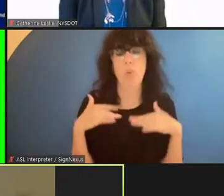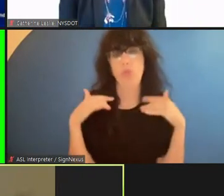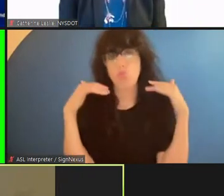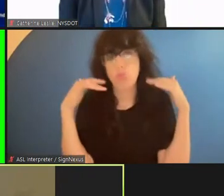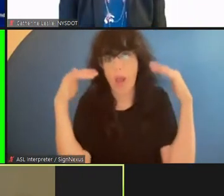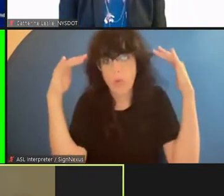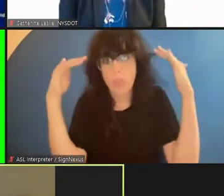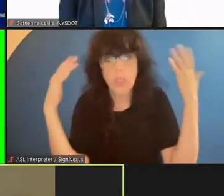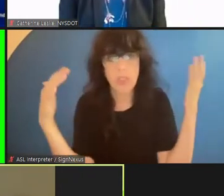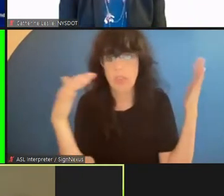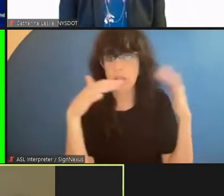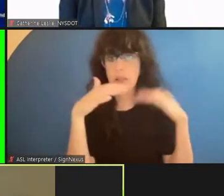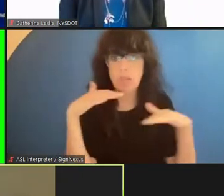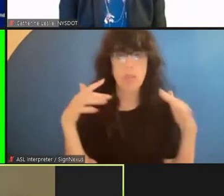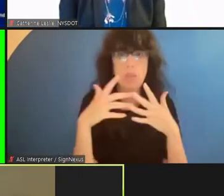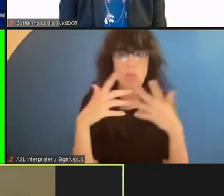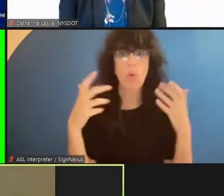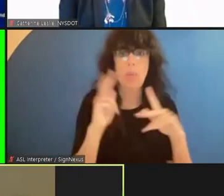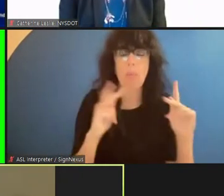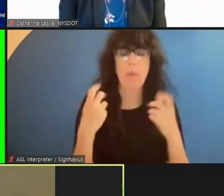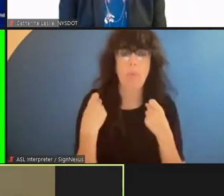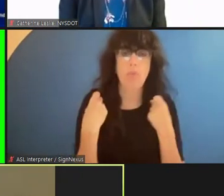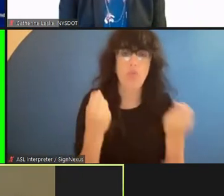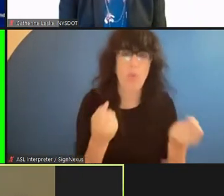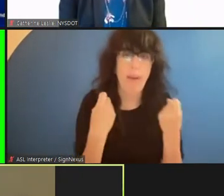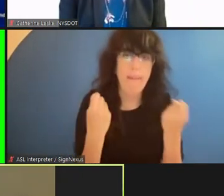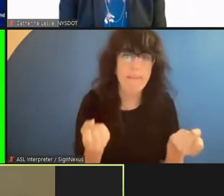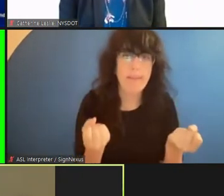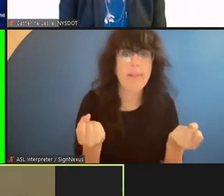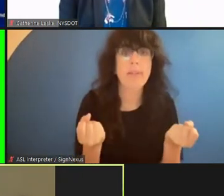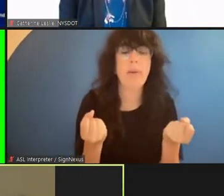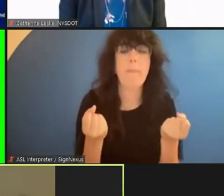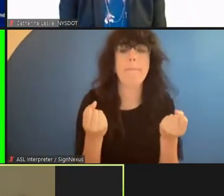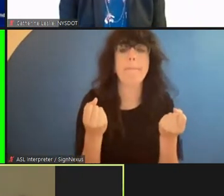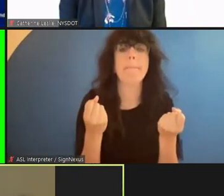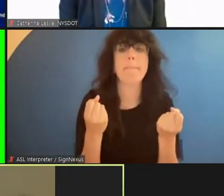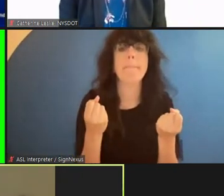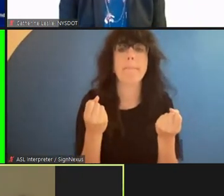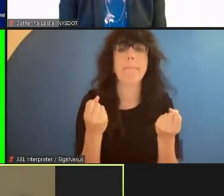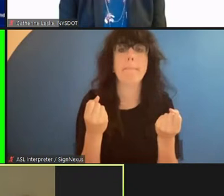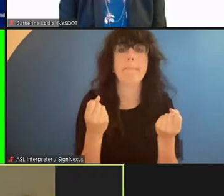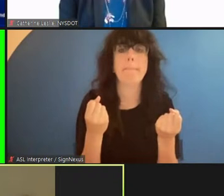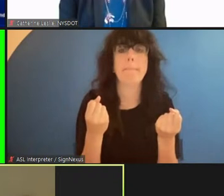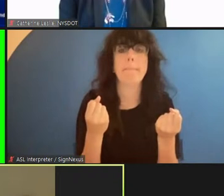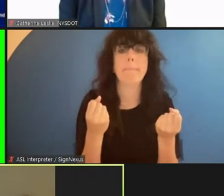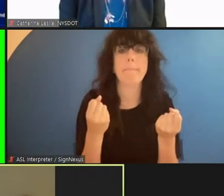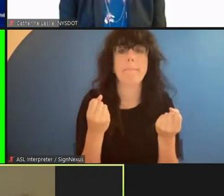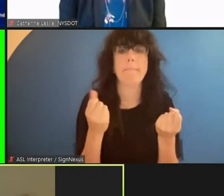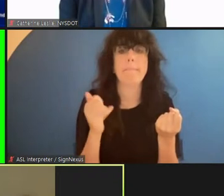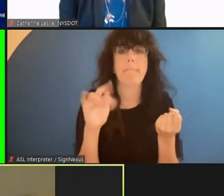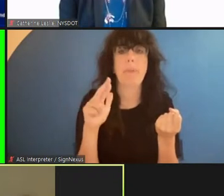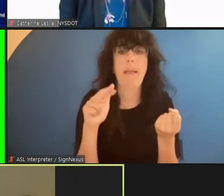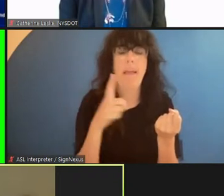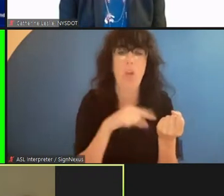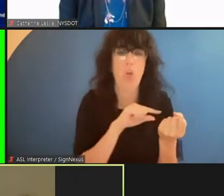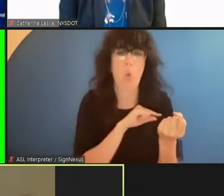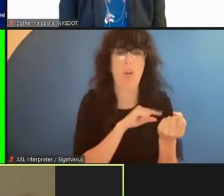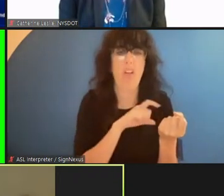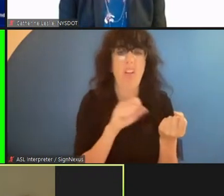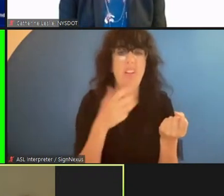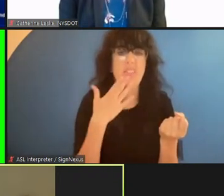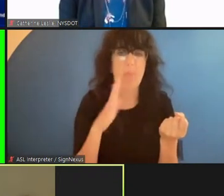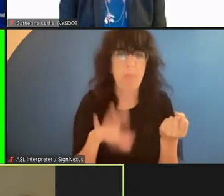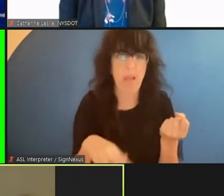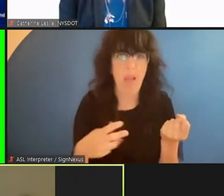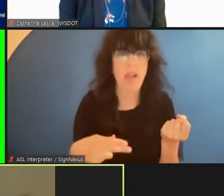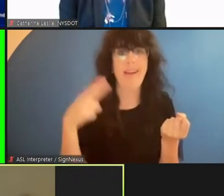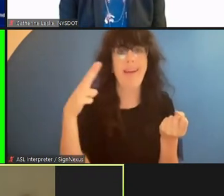zone so many people are driving in um and and the air quality is pretty bad we have high